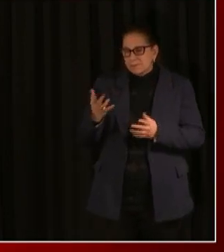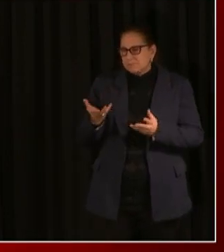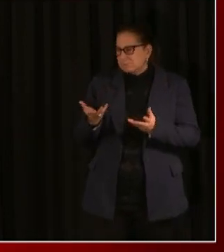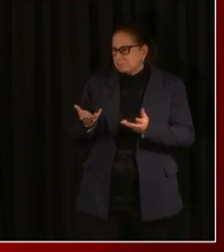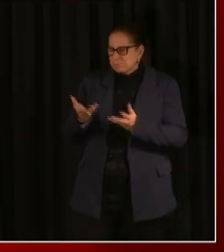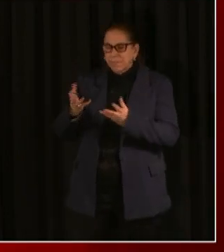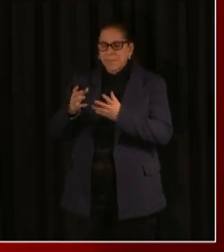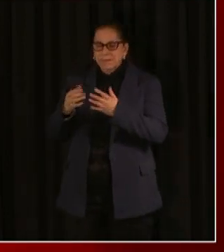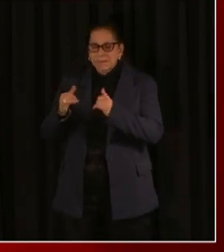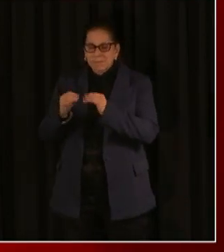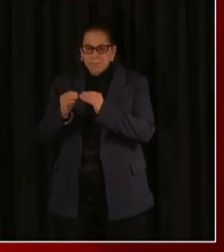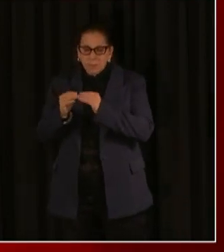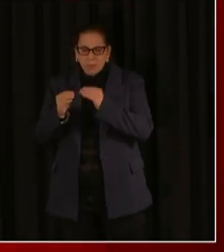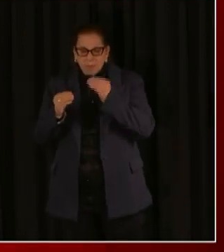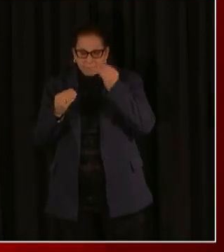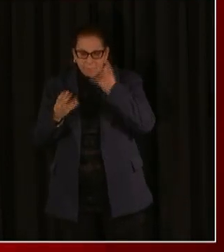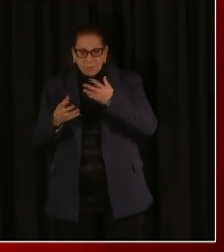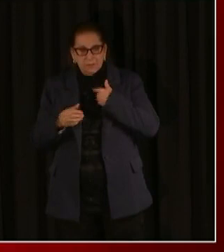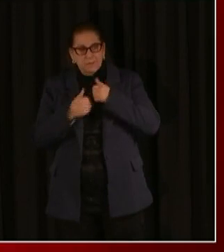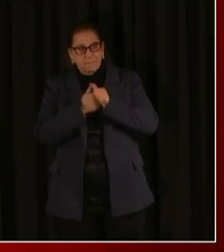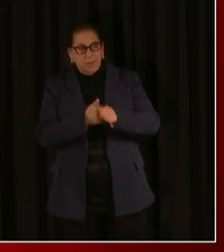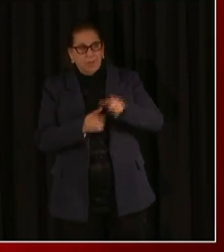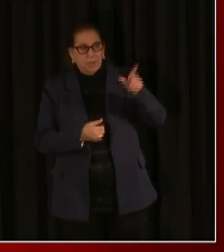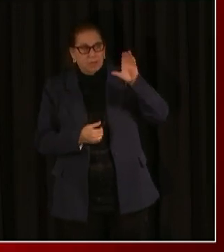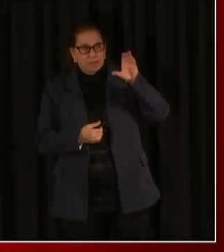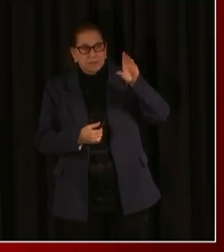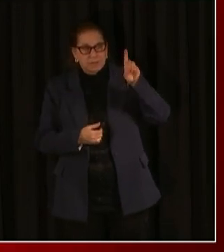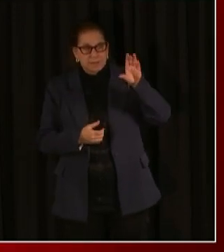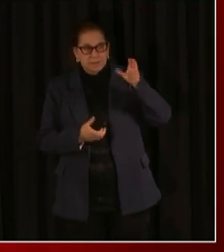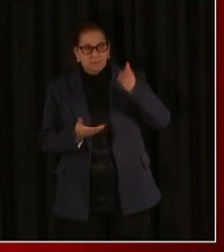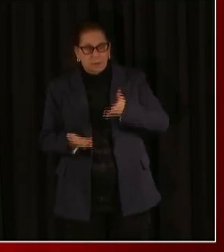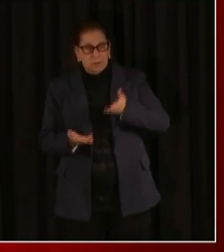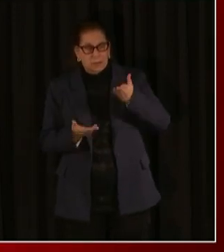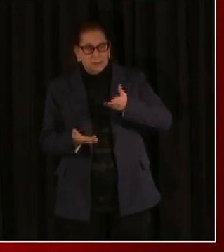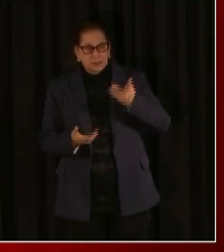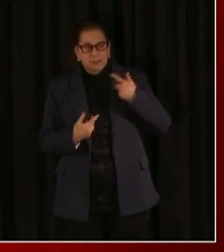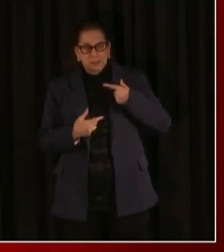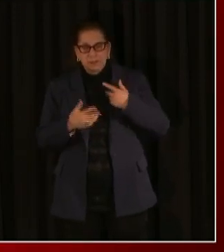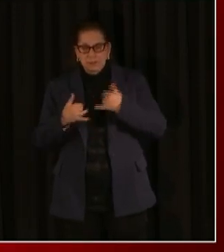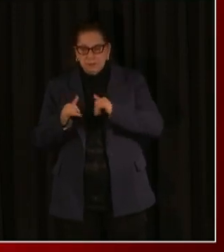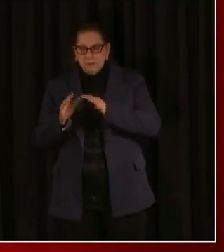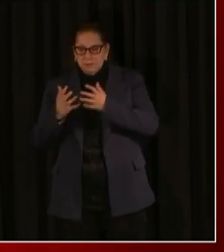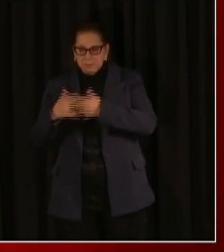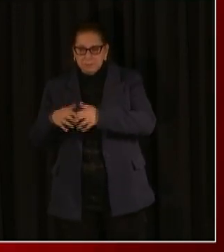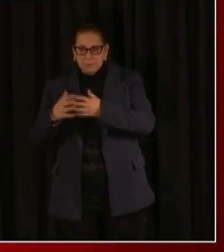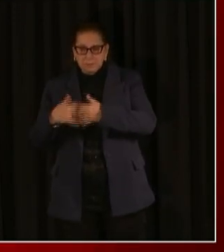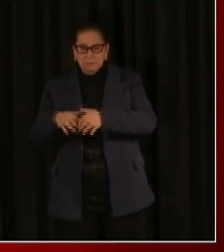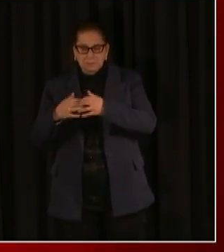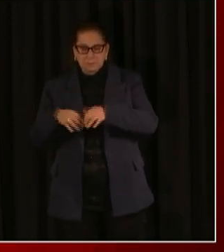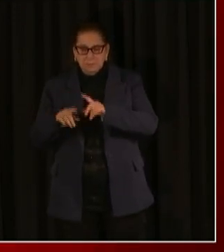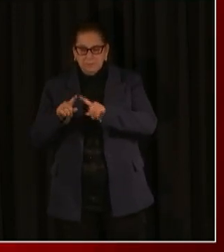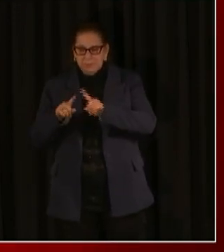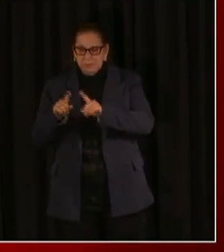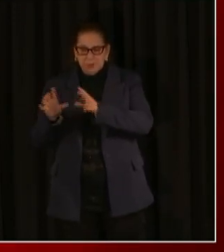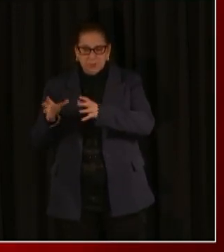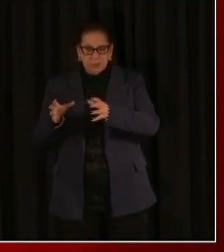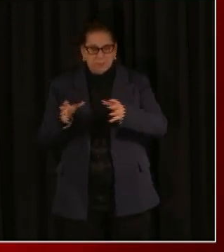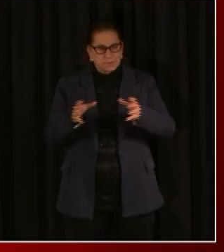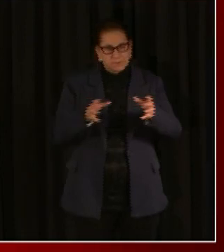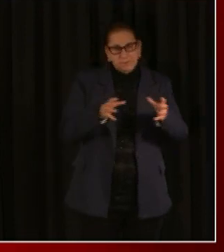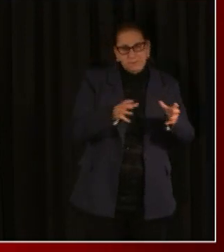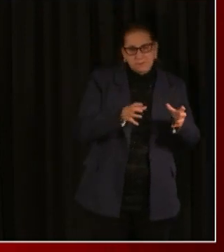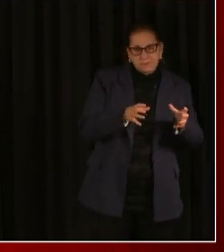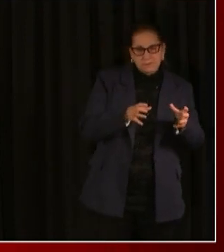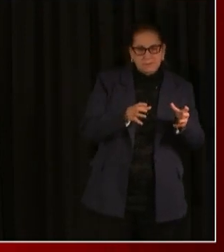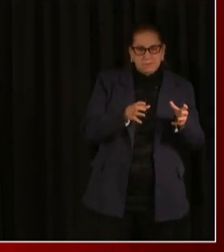partnerships with George Washington University to talk to persons that might be at risk of higher exposure to COVID-19,